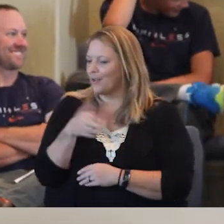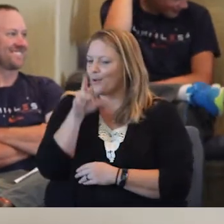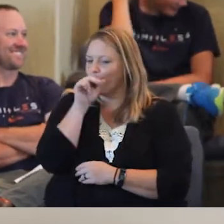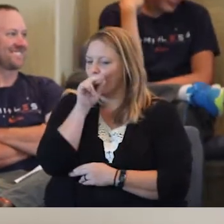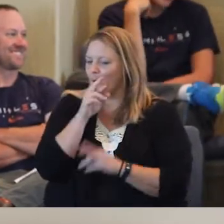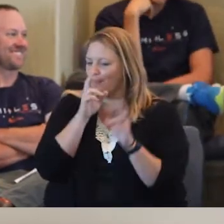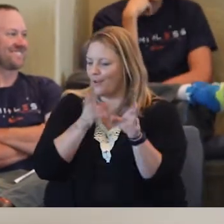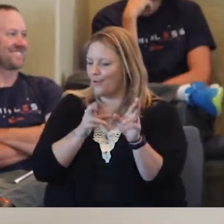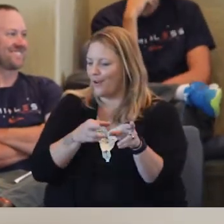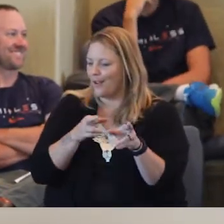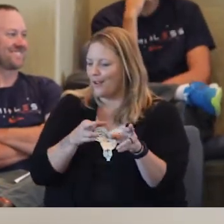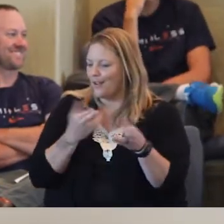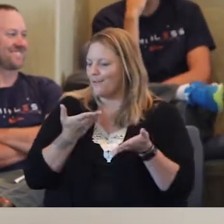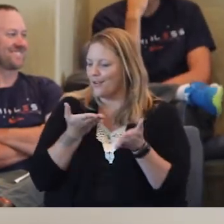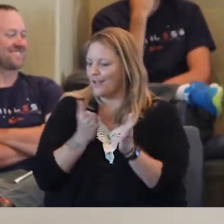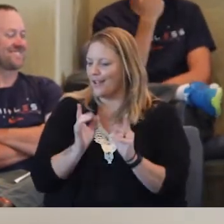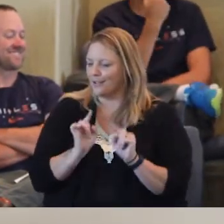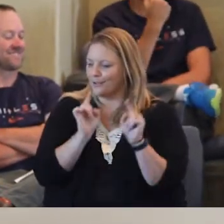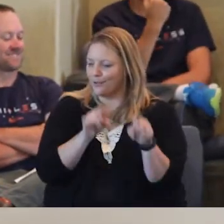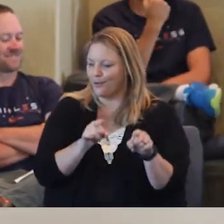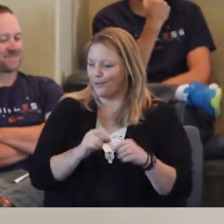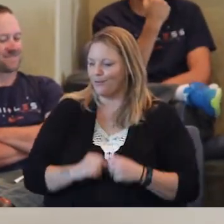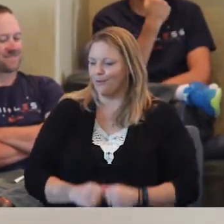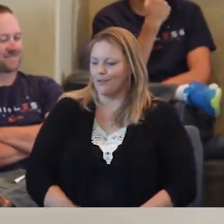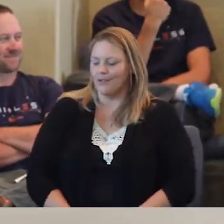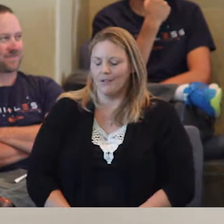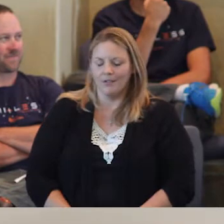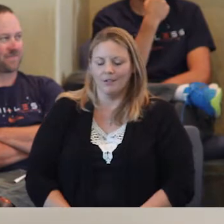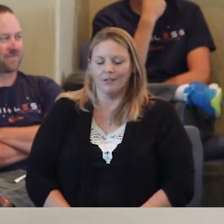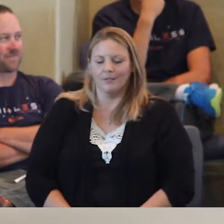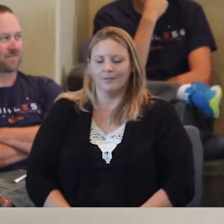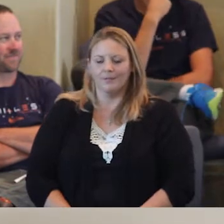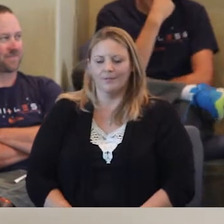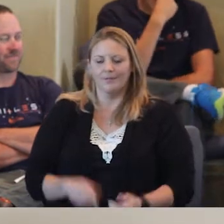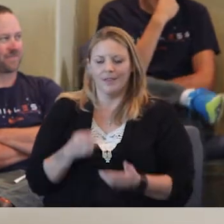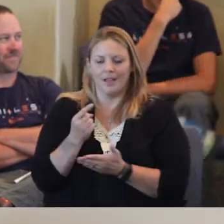Robin and Ryan, for letting us go and taking us.